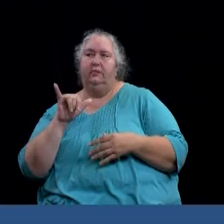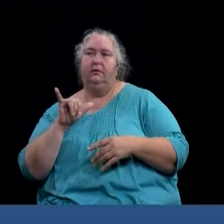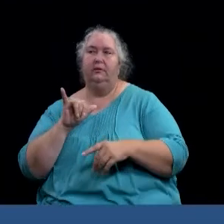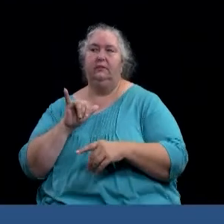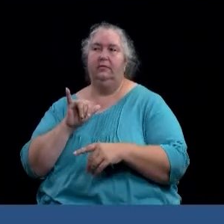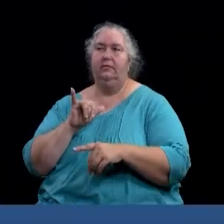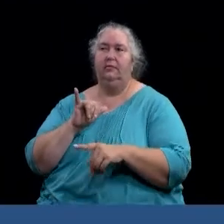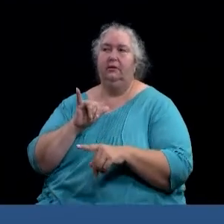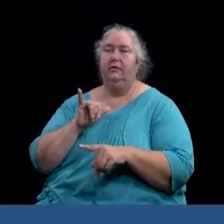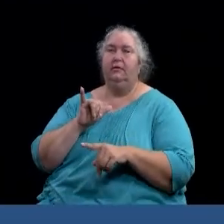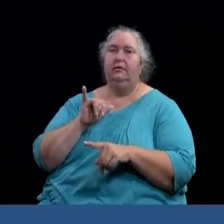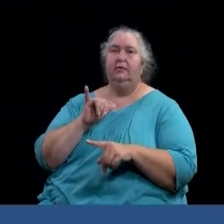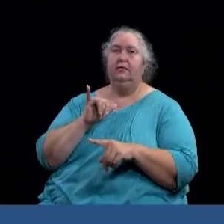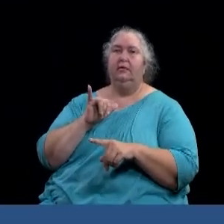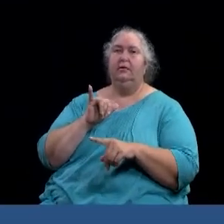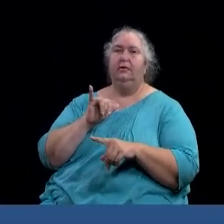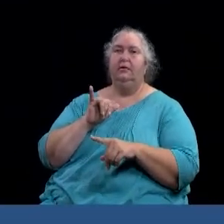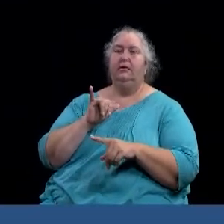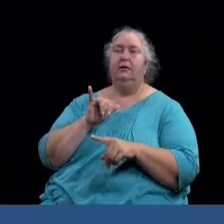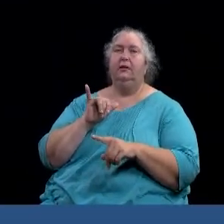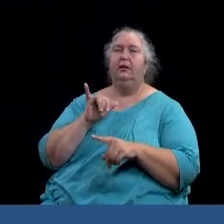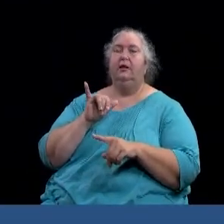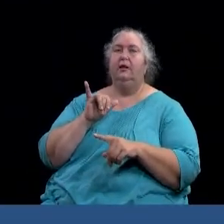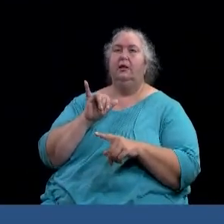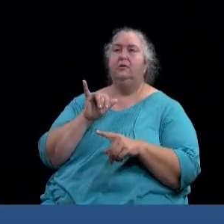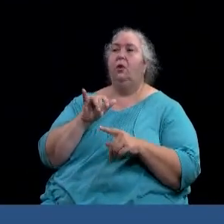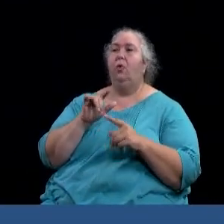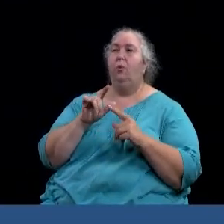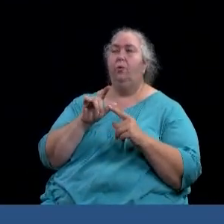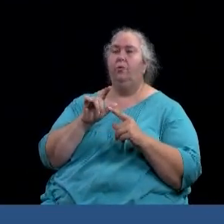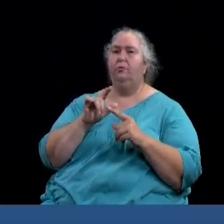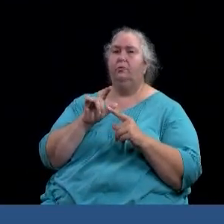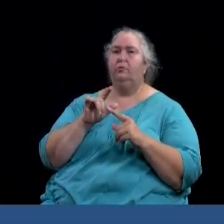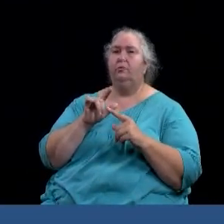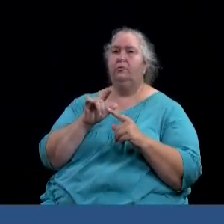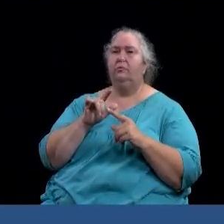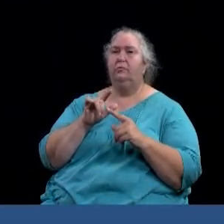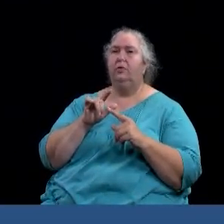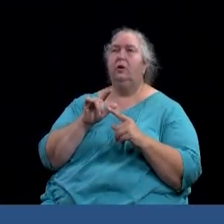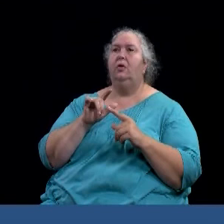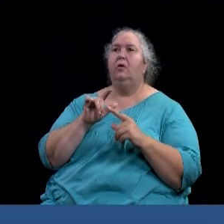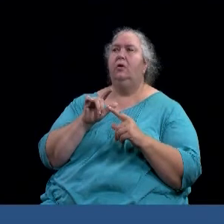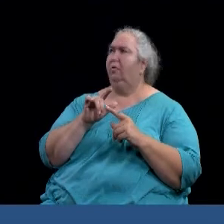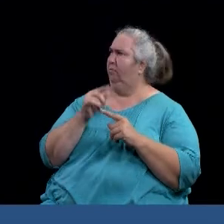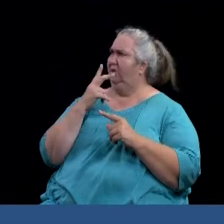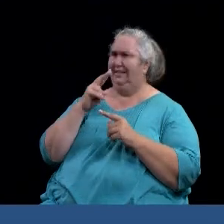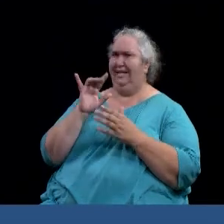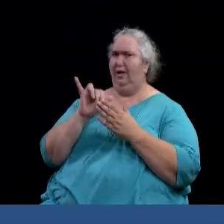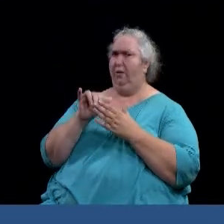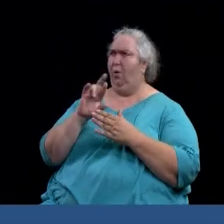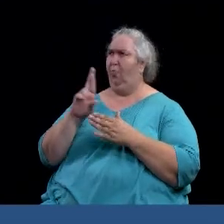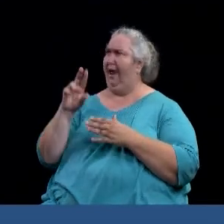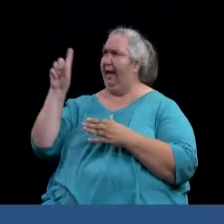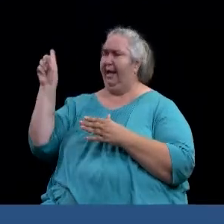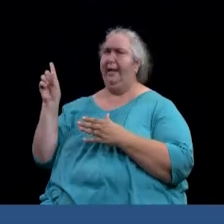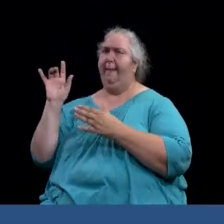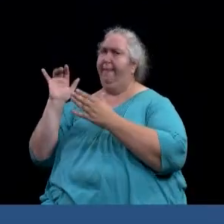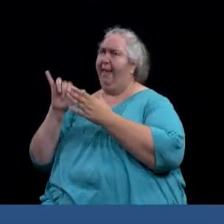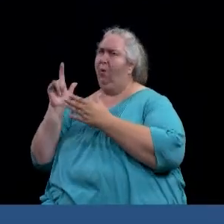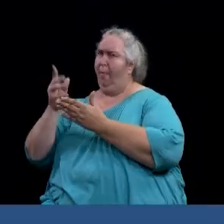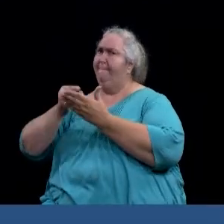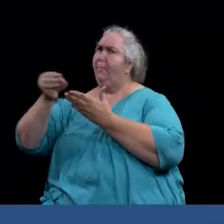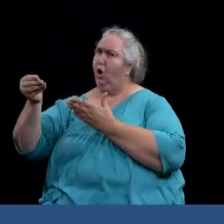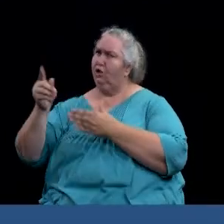and Circle to the right side there will be purchasing the tax credits generated by this. And that's also